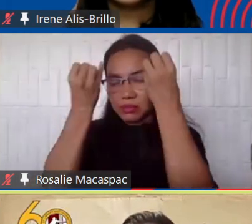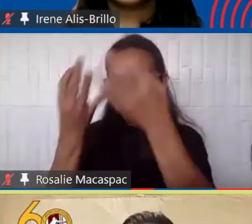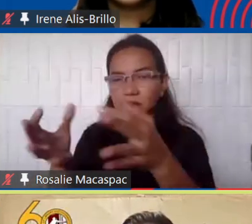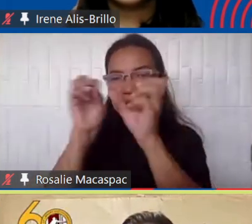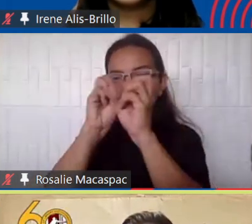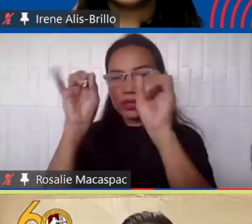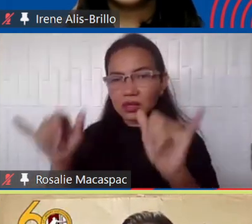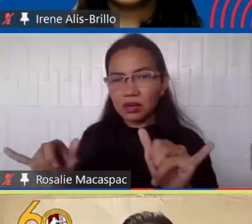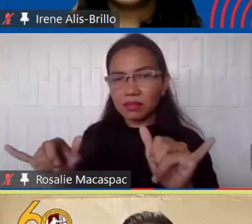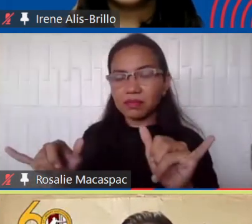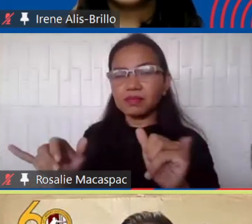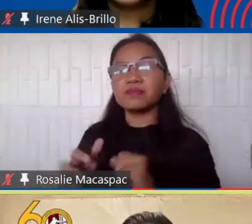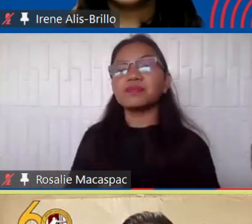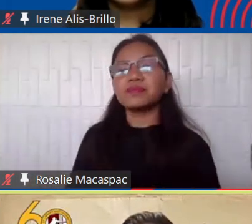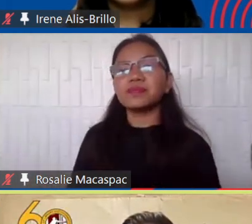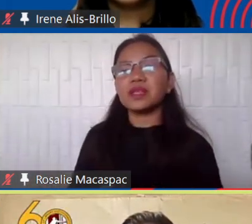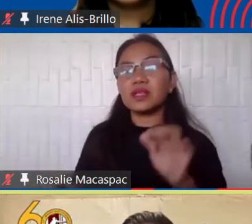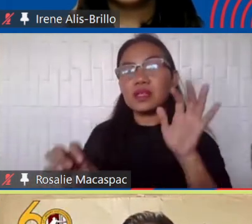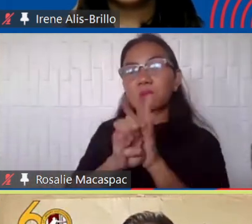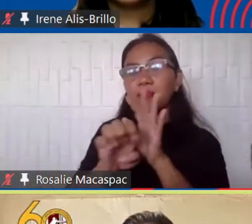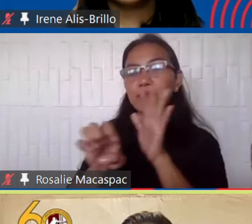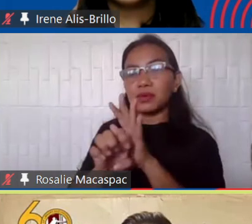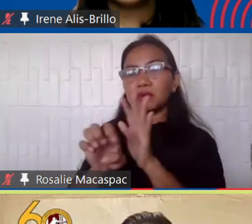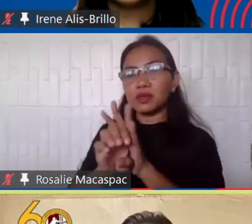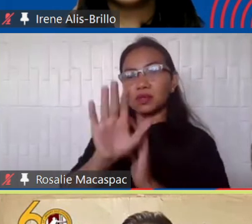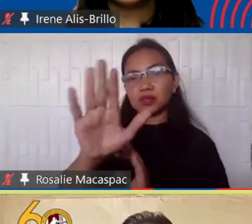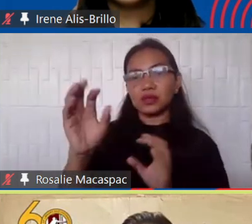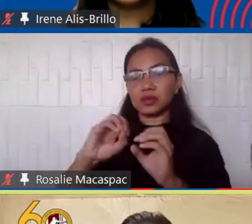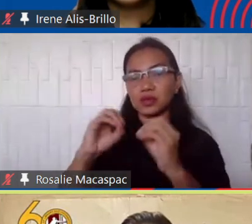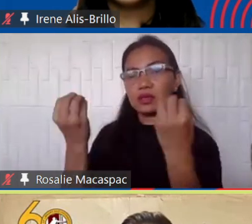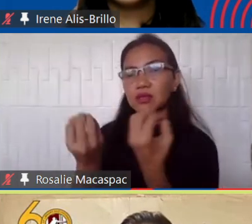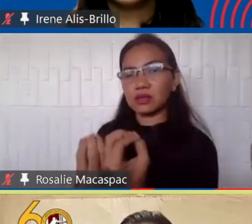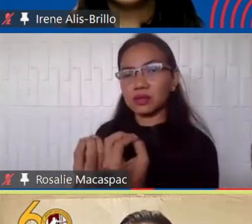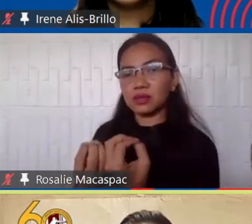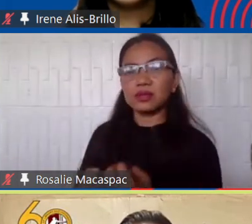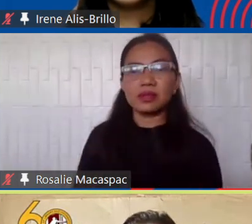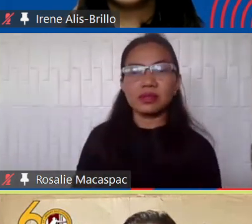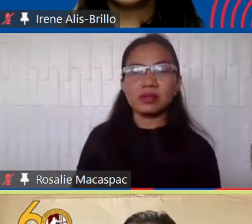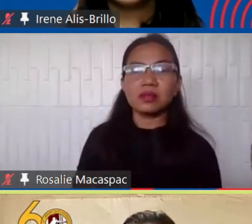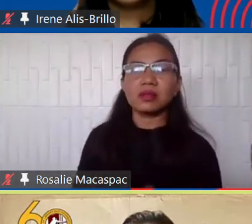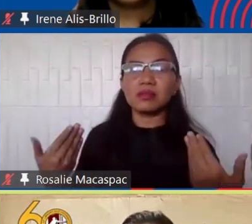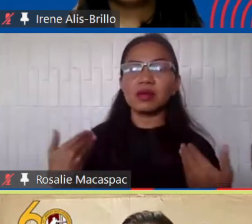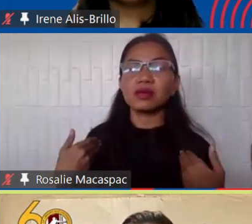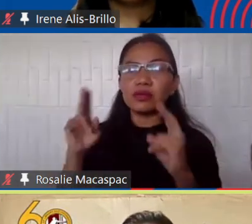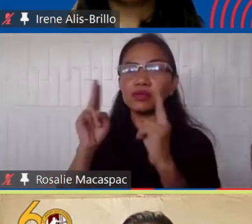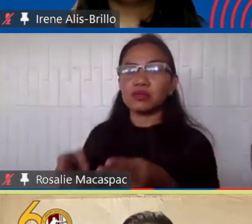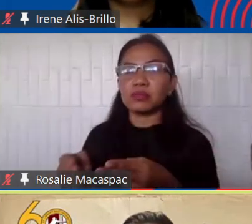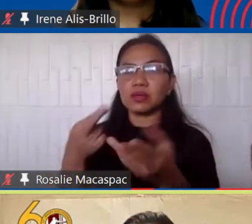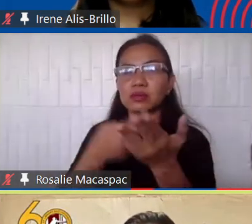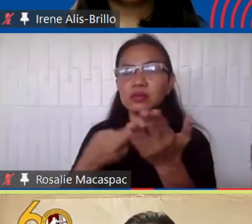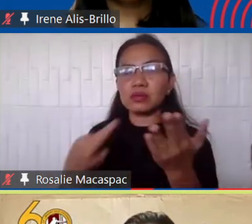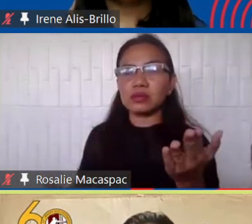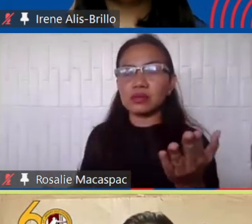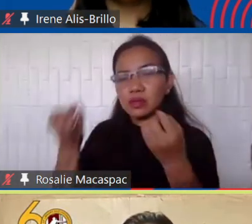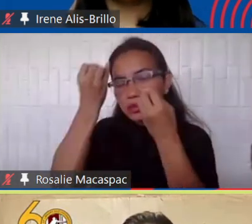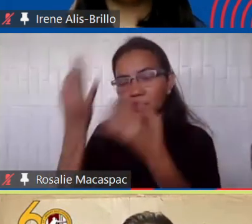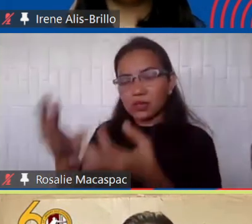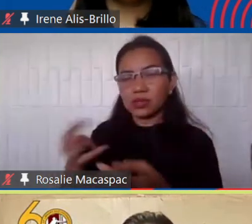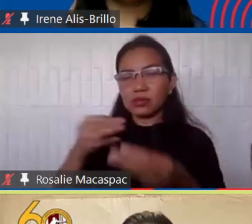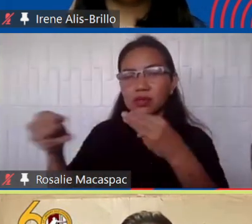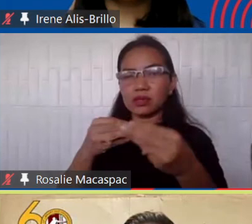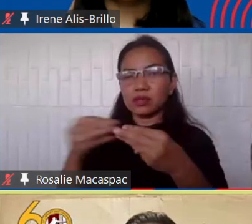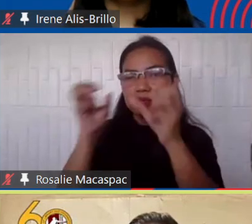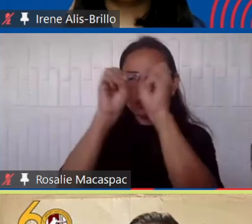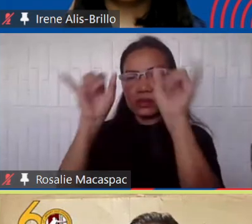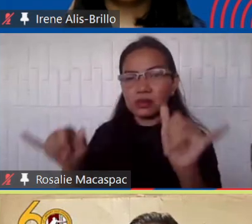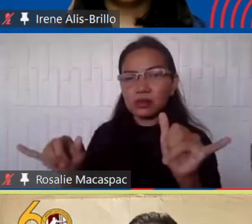diba? So for example, in your organization, you may have a human resource information management system, or